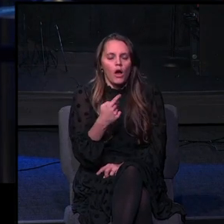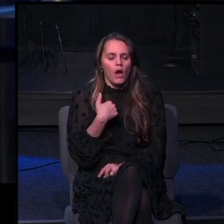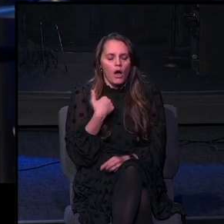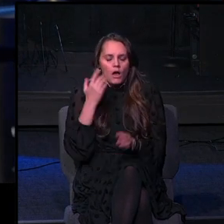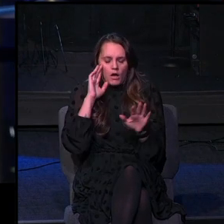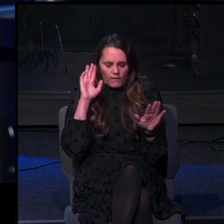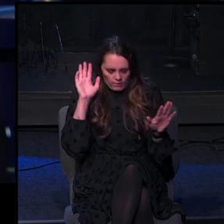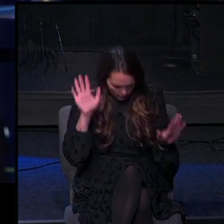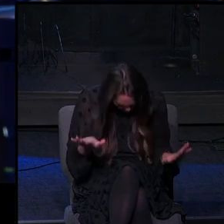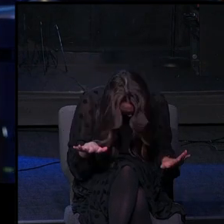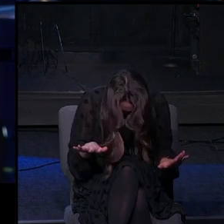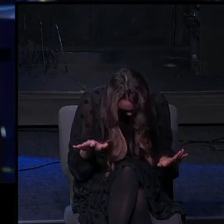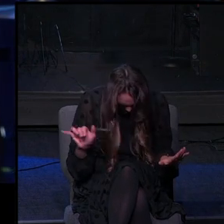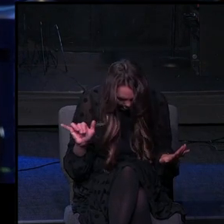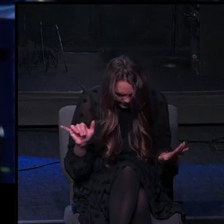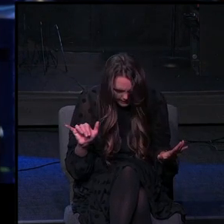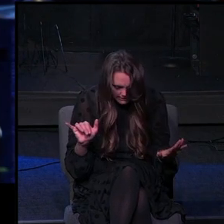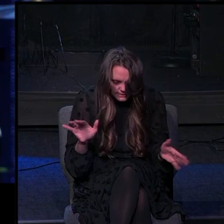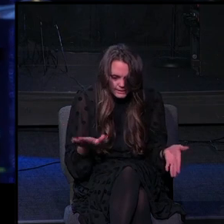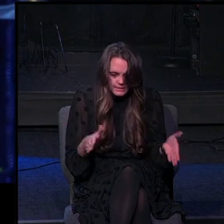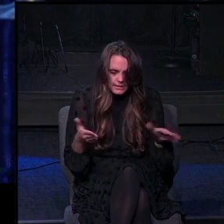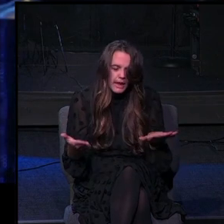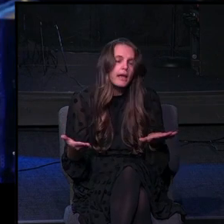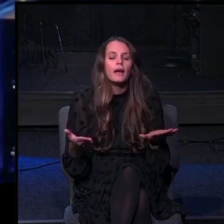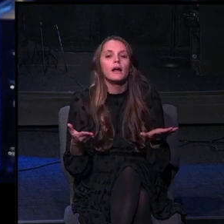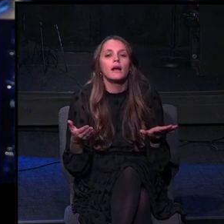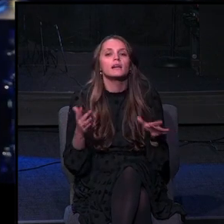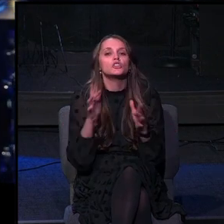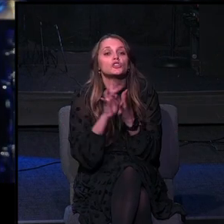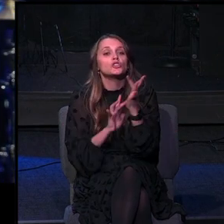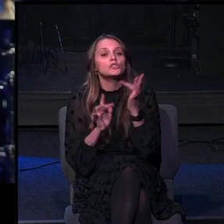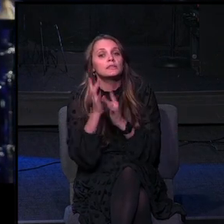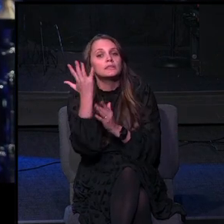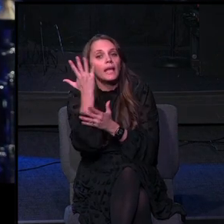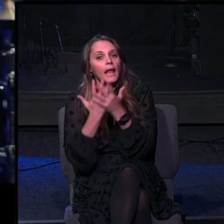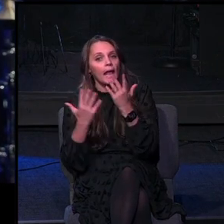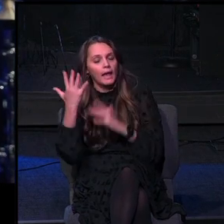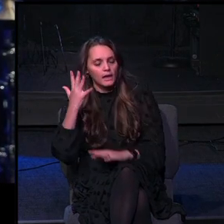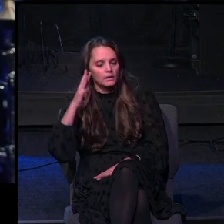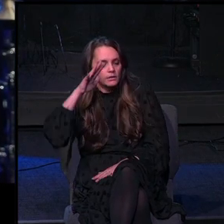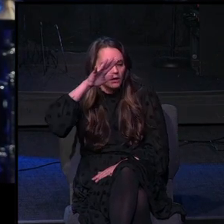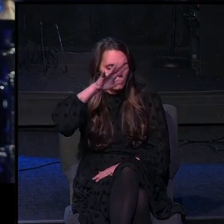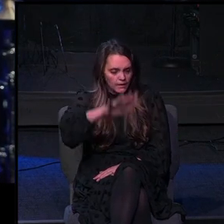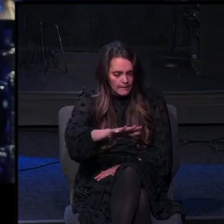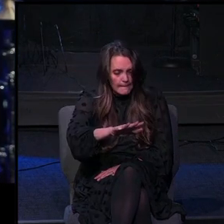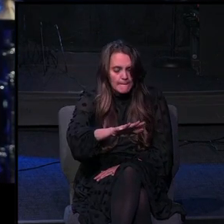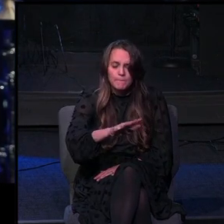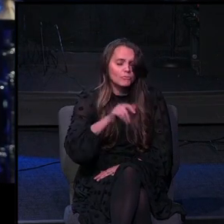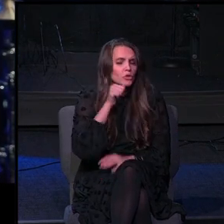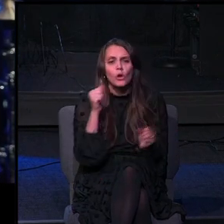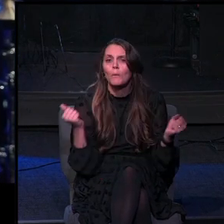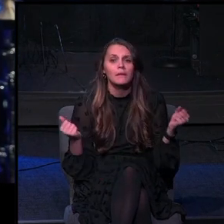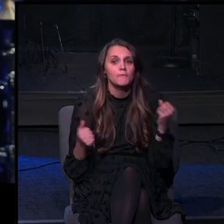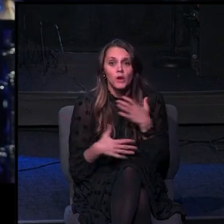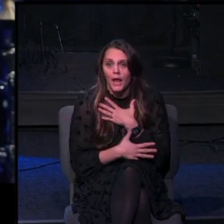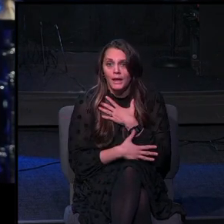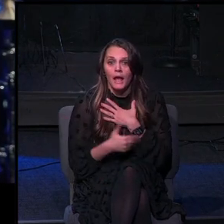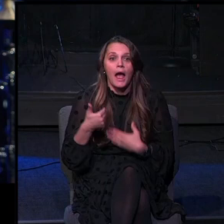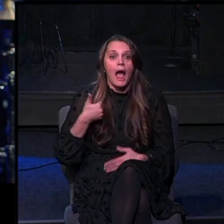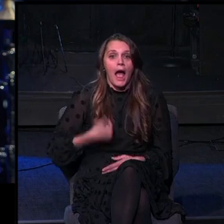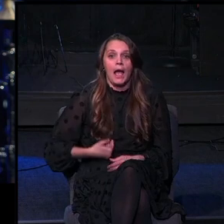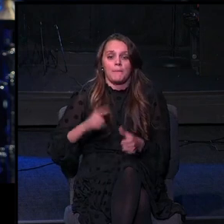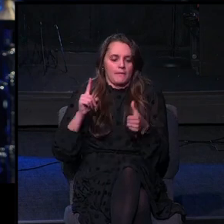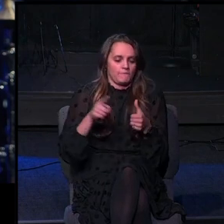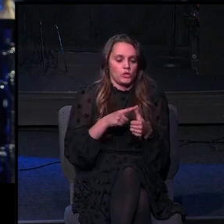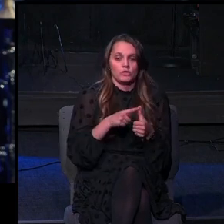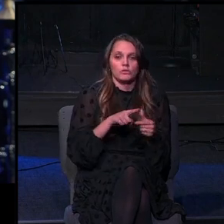though dead. Then he placed his right hand on me. And he said, do not be afraid. I am the first and